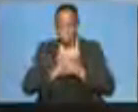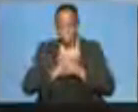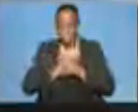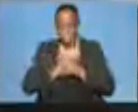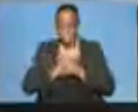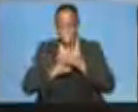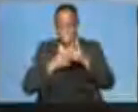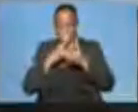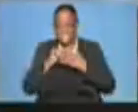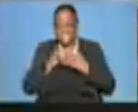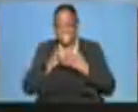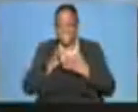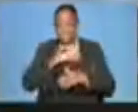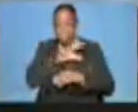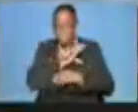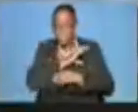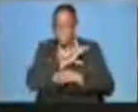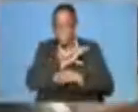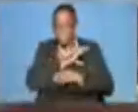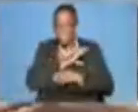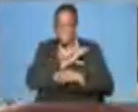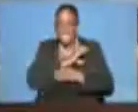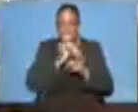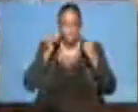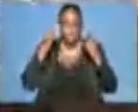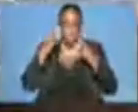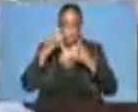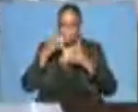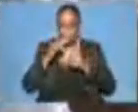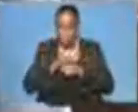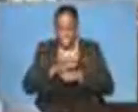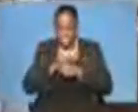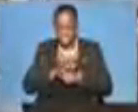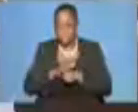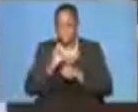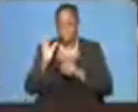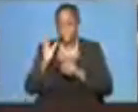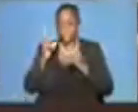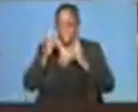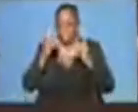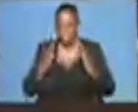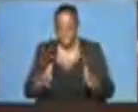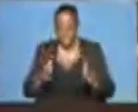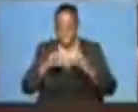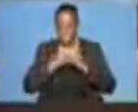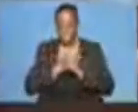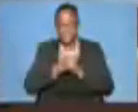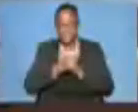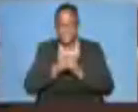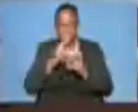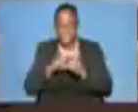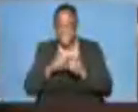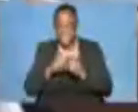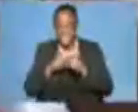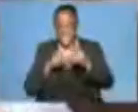too much pressure on the drivers. And what has happened is they have put a lot of young police officers. I'm